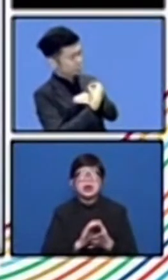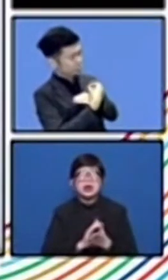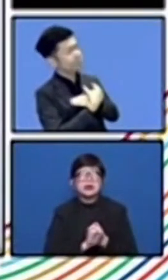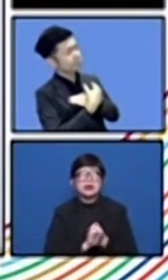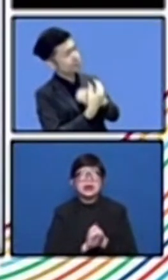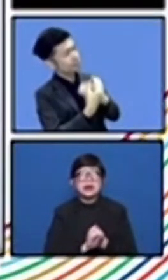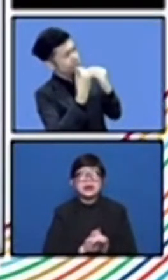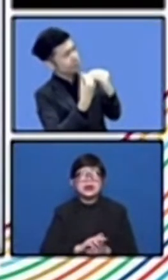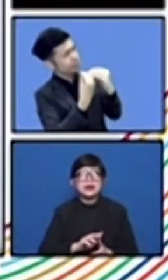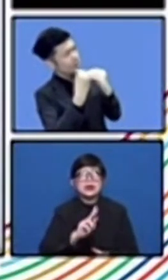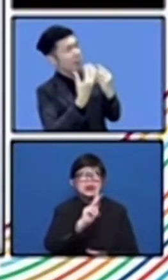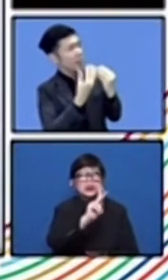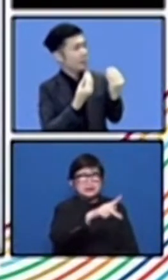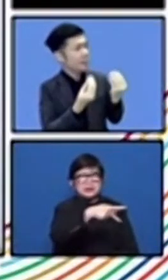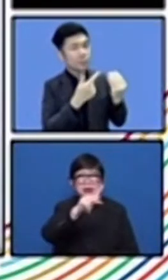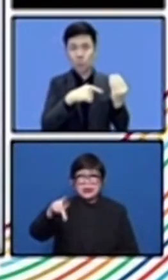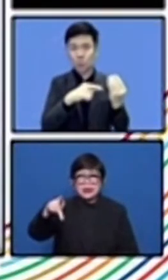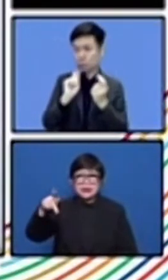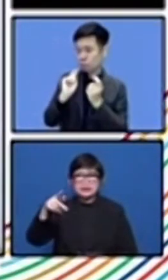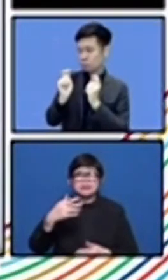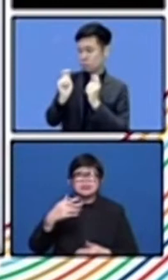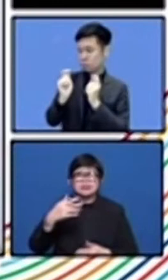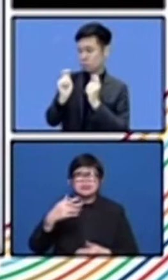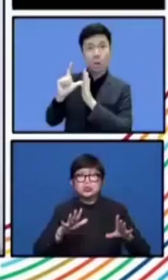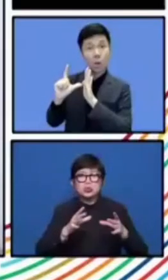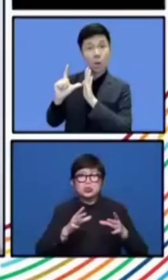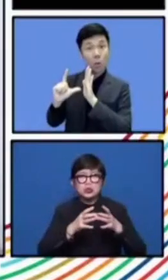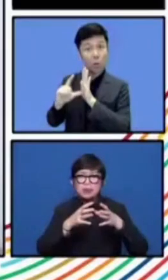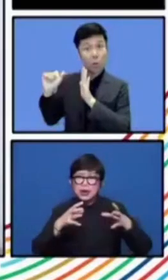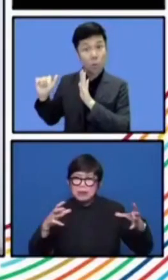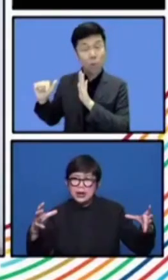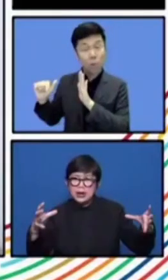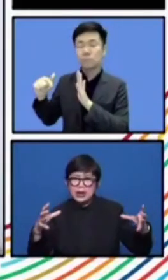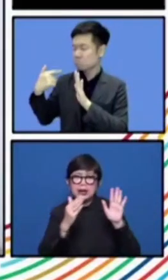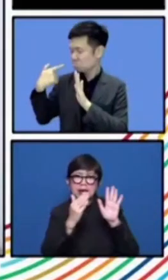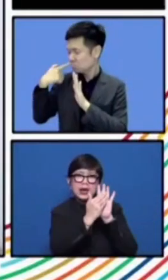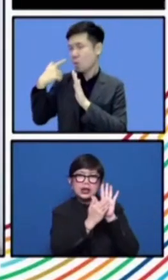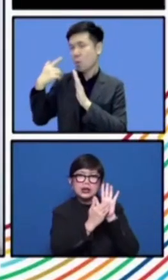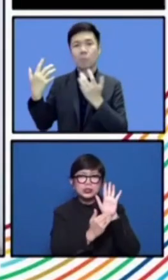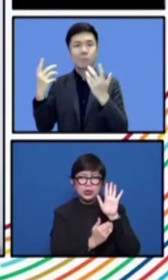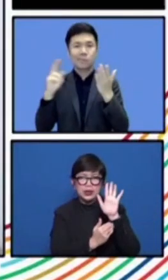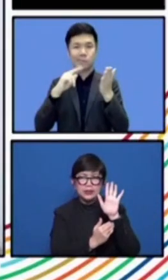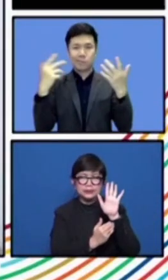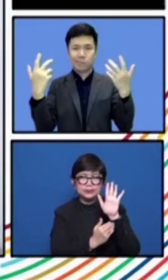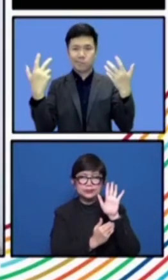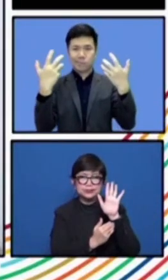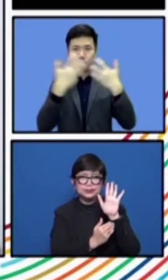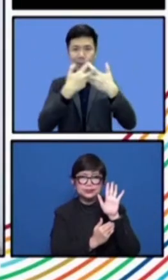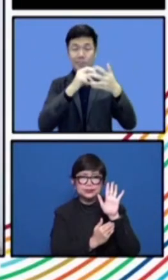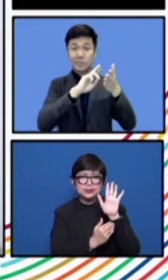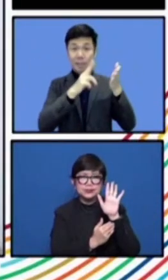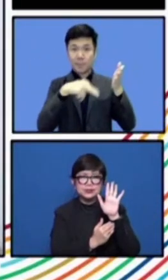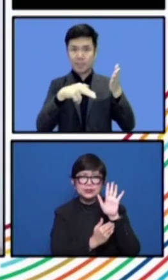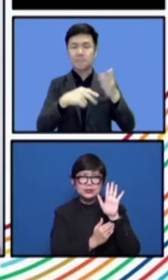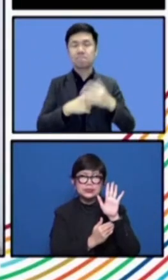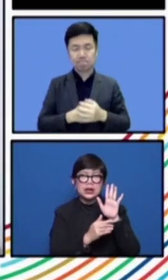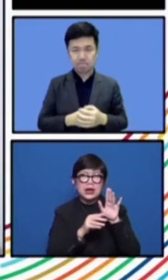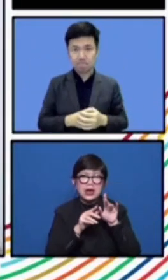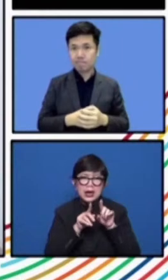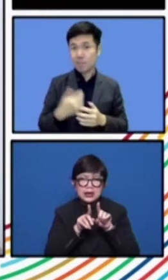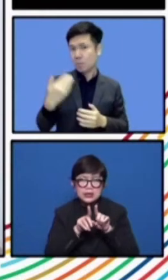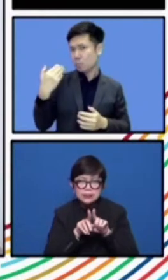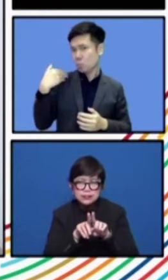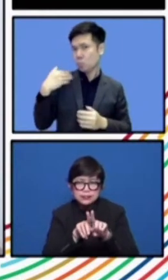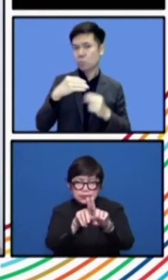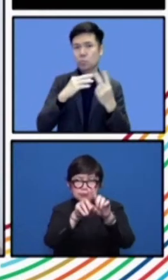developing legislation to domesticate crpd the outline of a